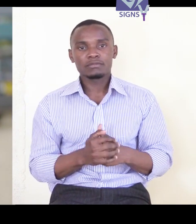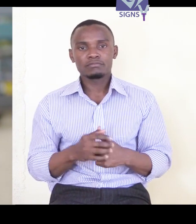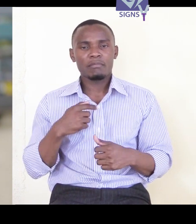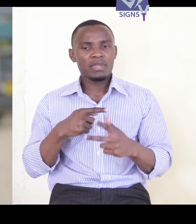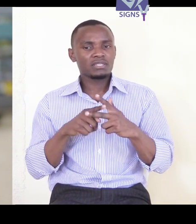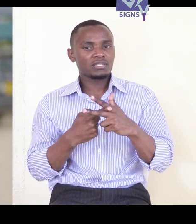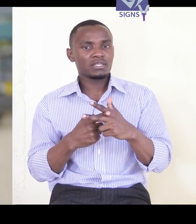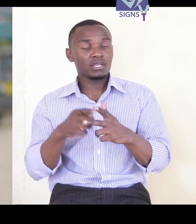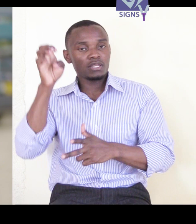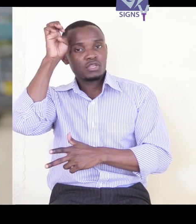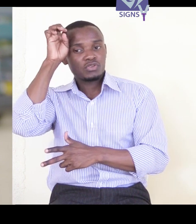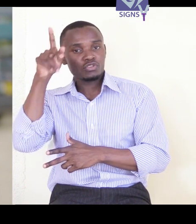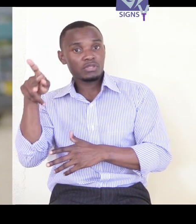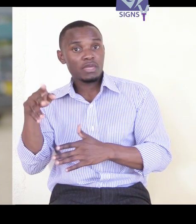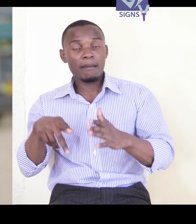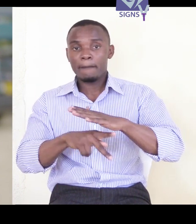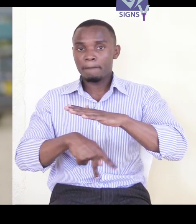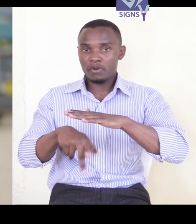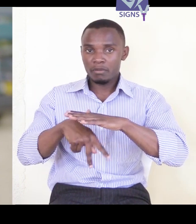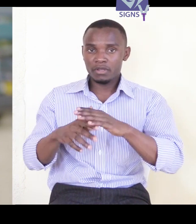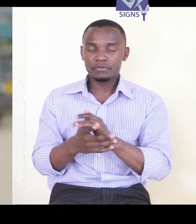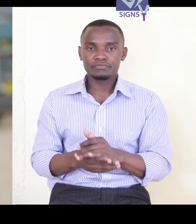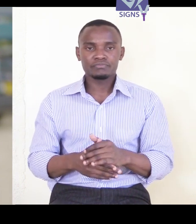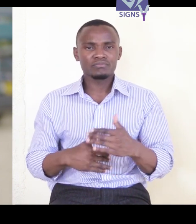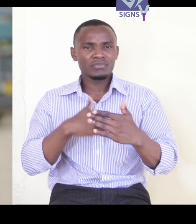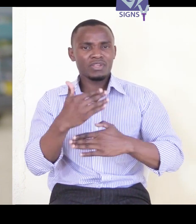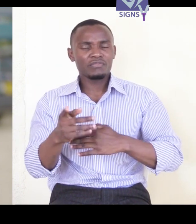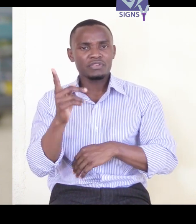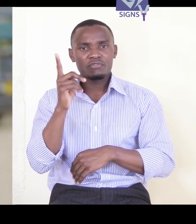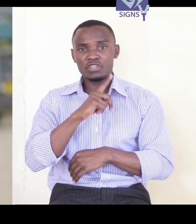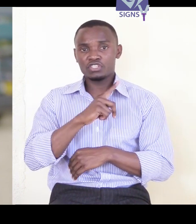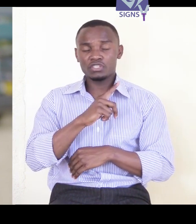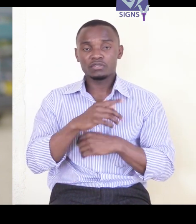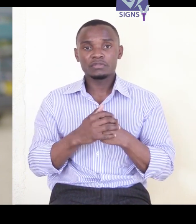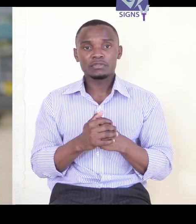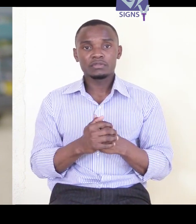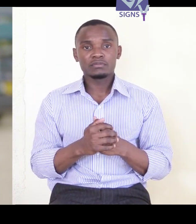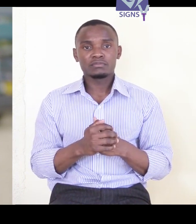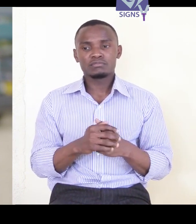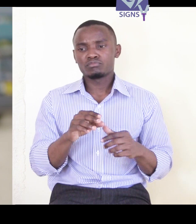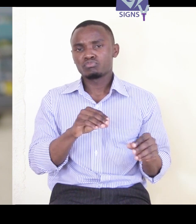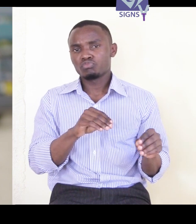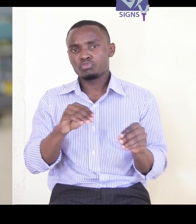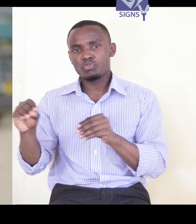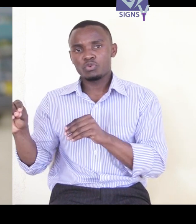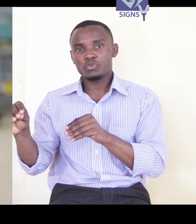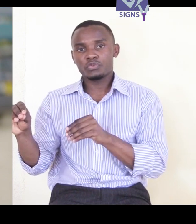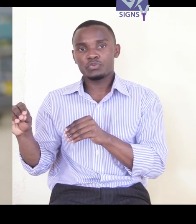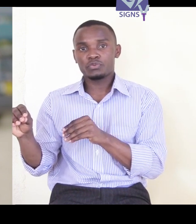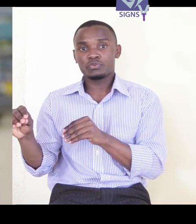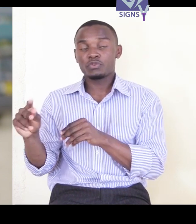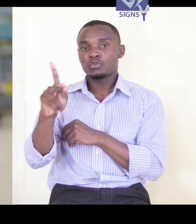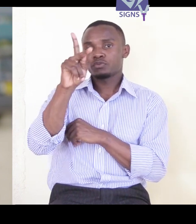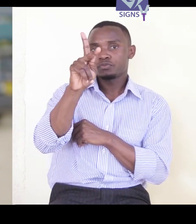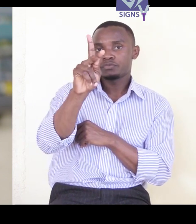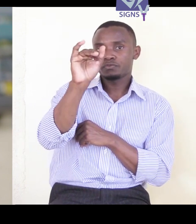I was taken and started my education in primary school. After completing Vika Primary School, I was taken